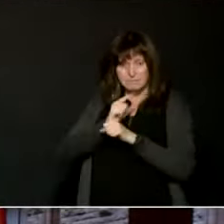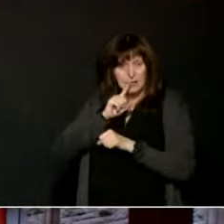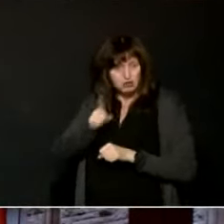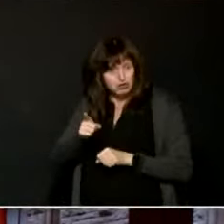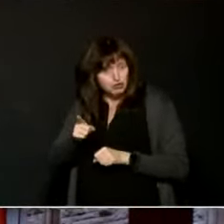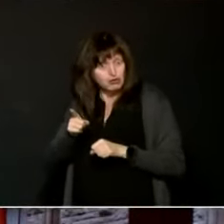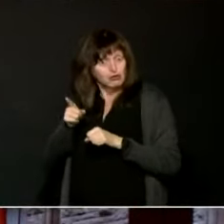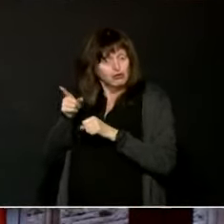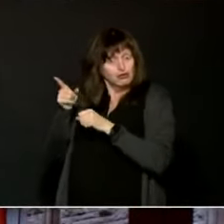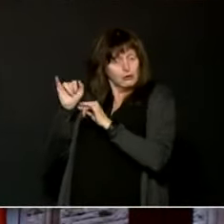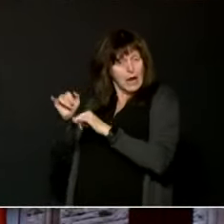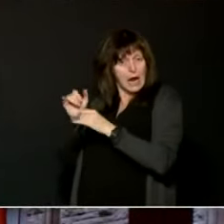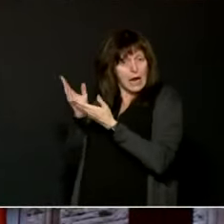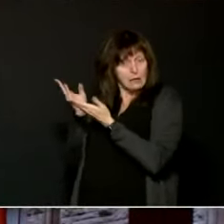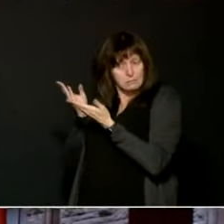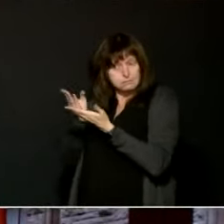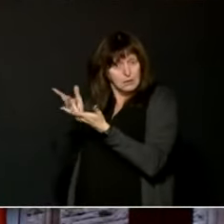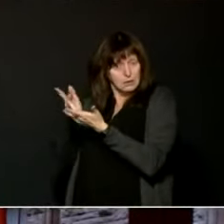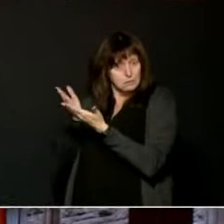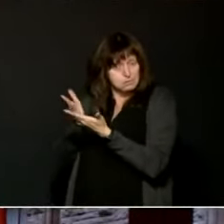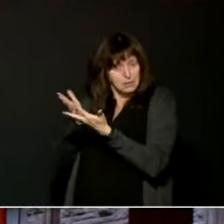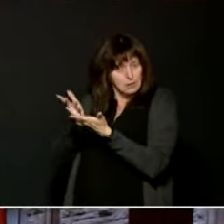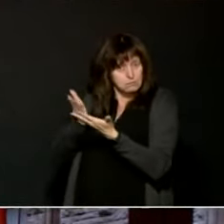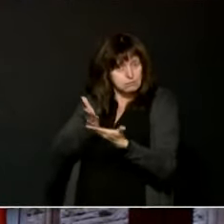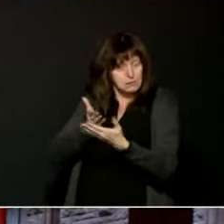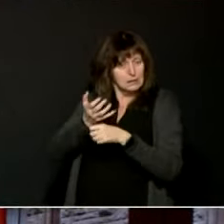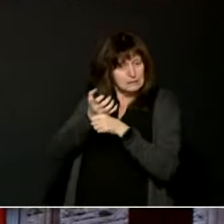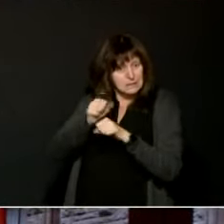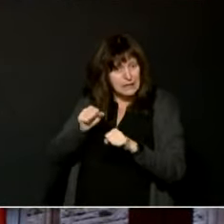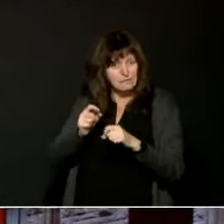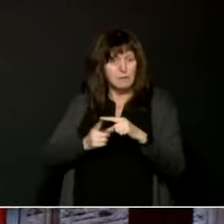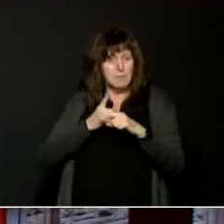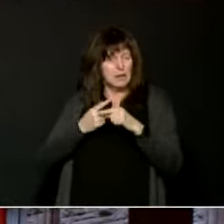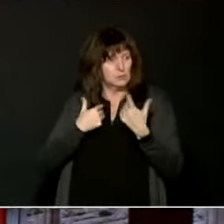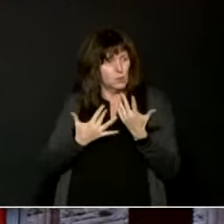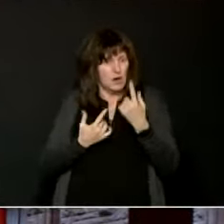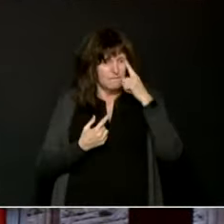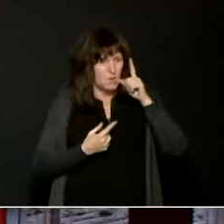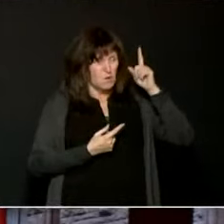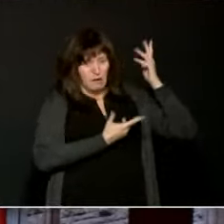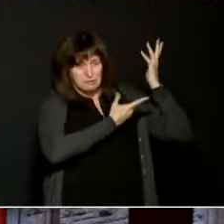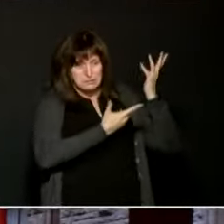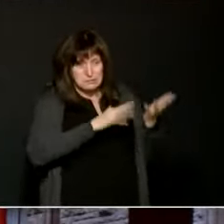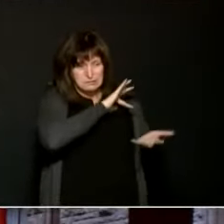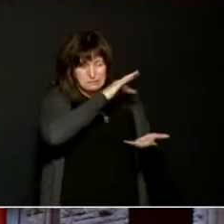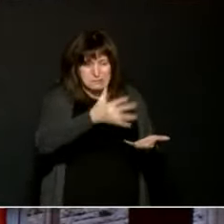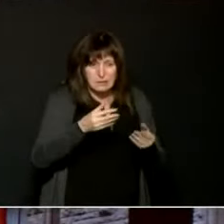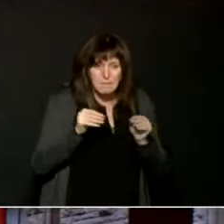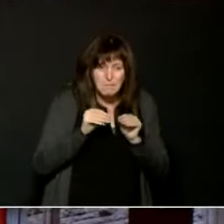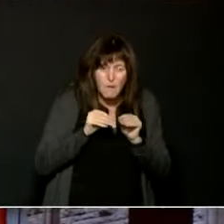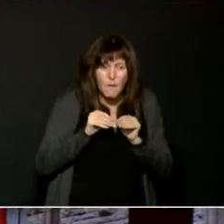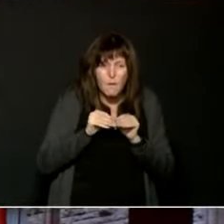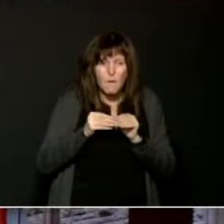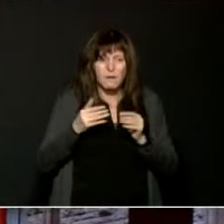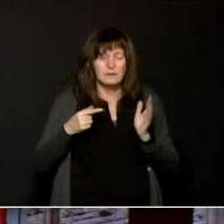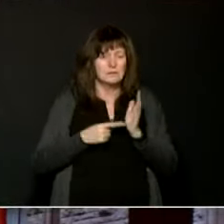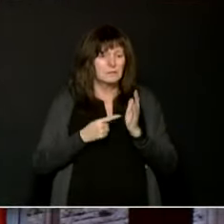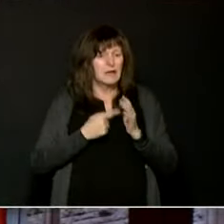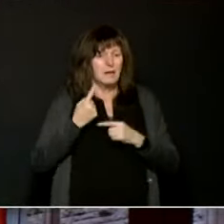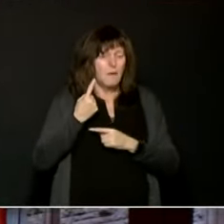dates of some of the different vaccines that, due to different things, get delayed by a day or two. So we have to be